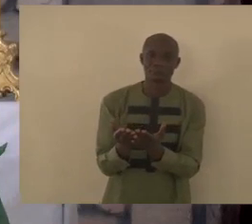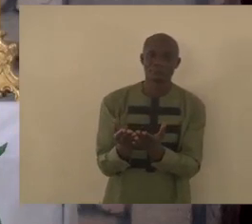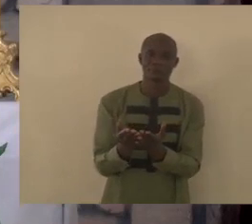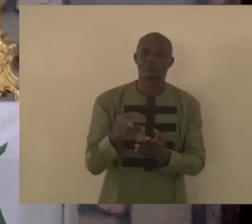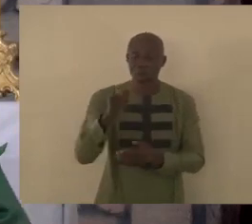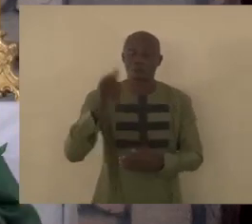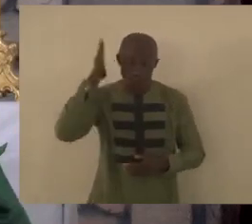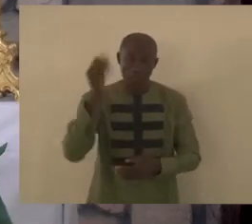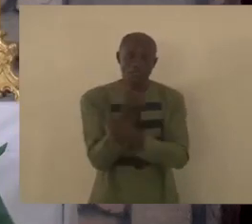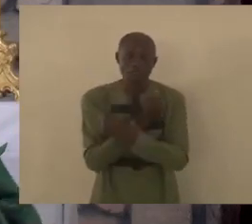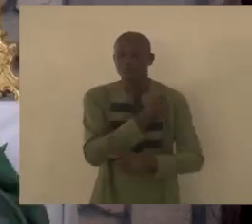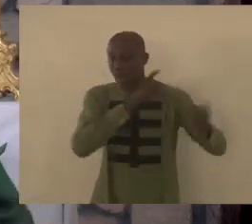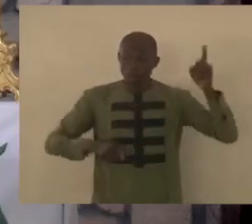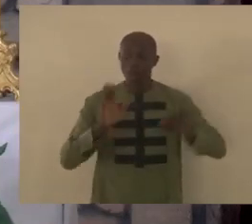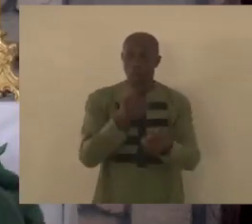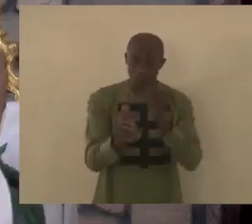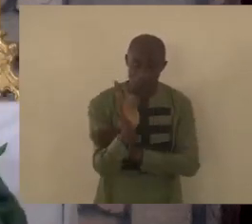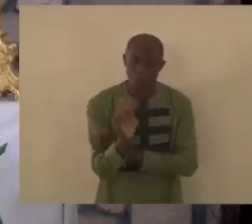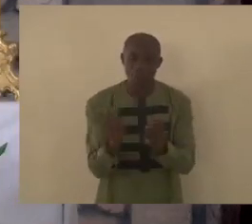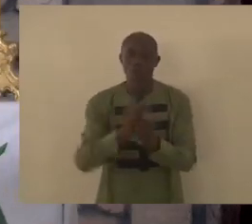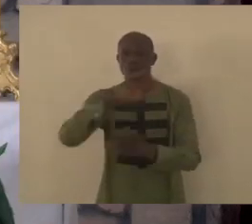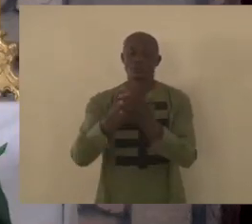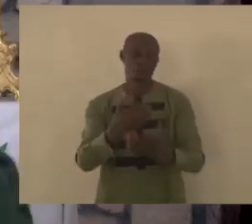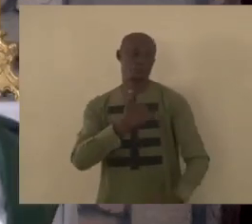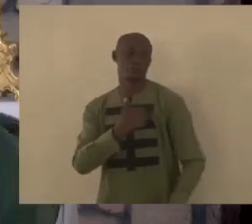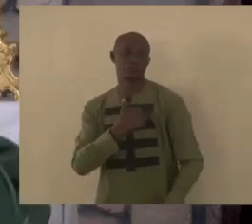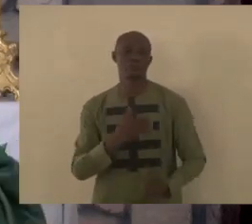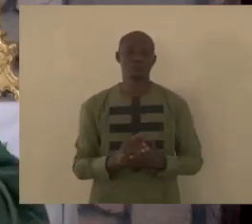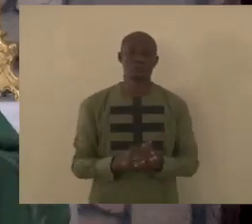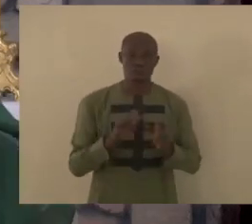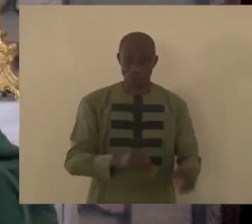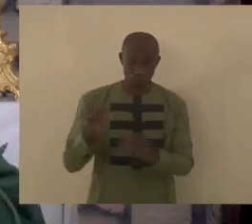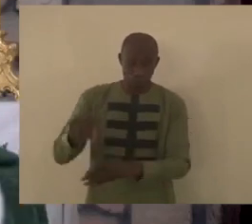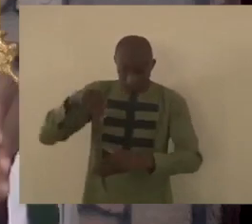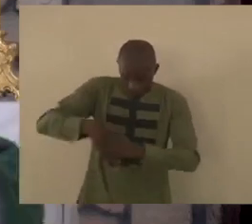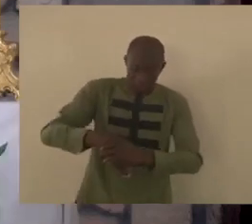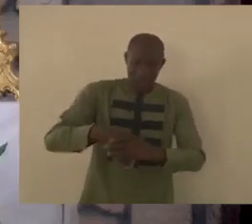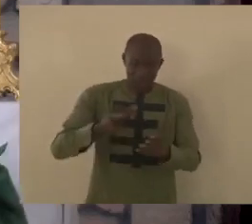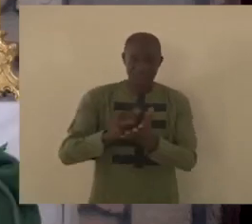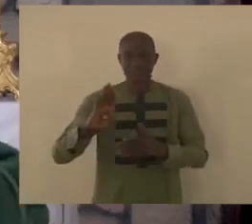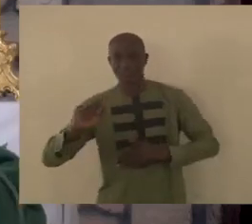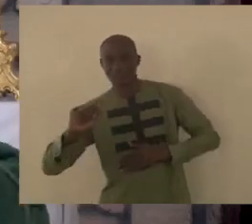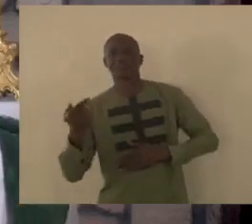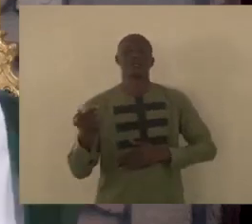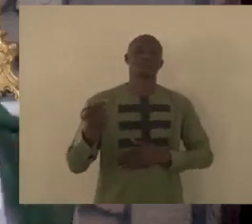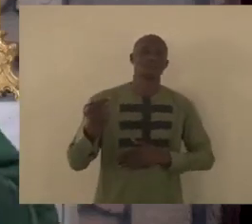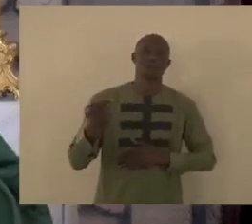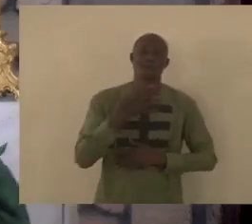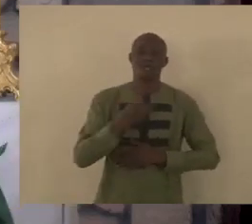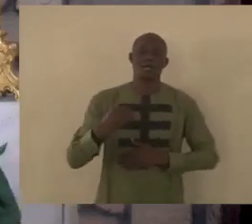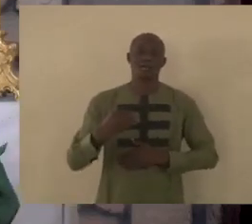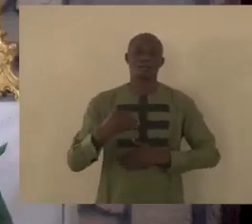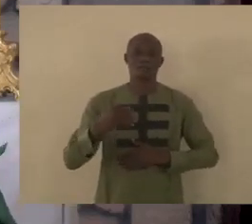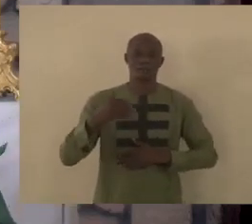Adonai. Shall love the Lord your God with all your heart and with all your soul and with all. So they put it into the compartment. Different passages of the scriptures, they put it